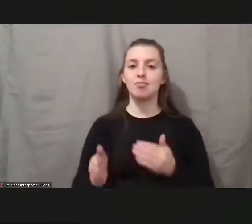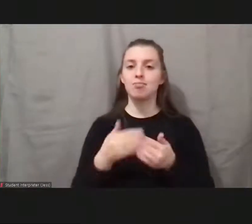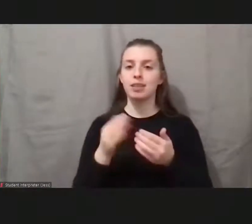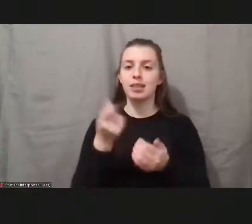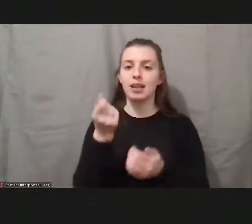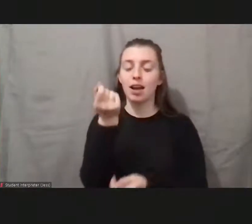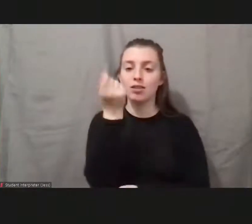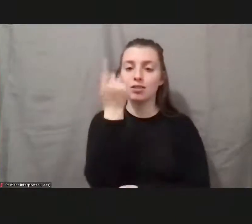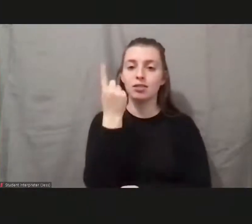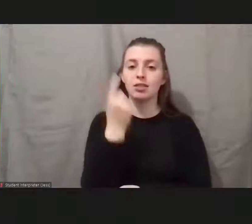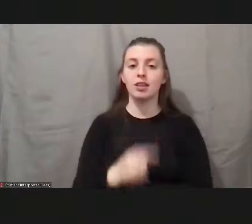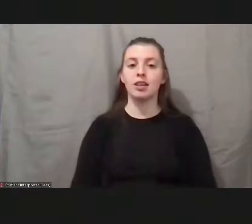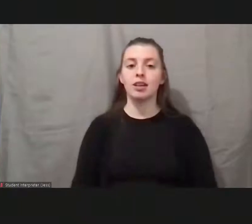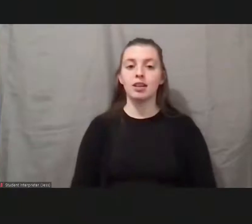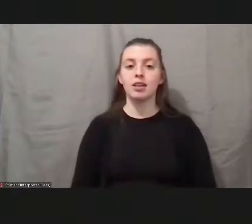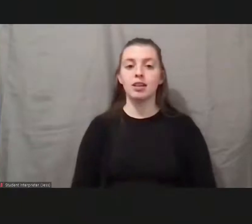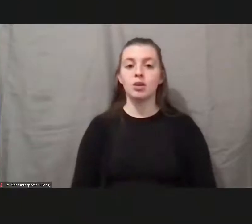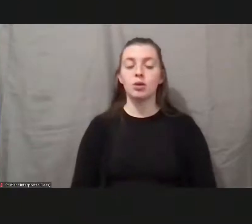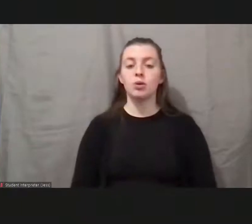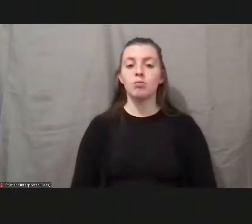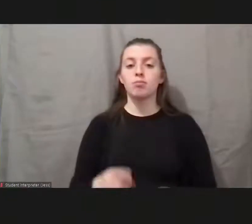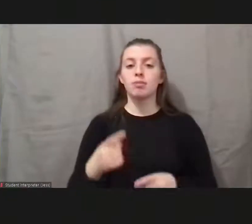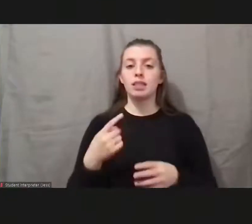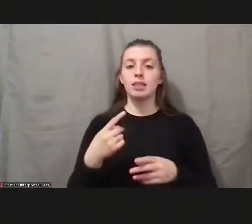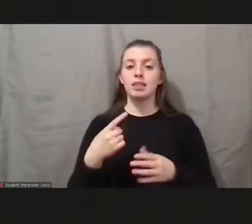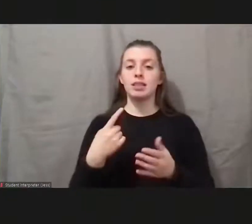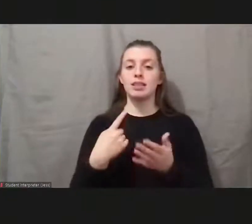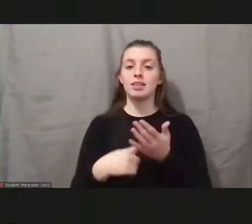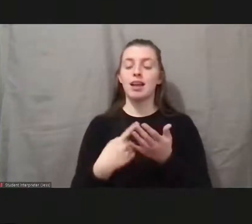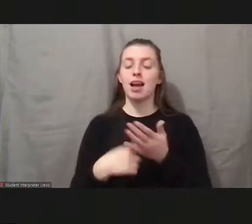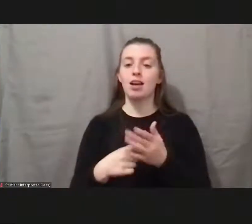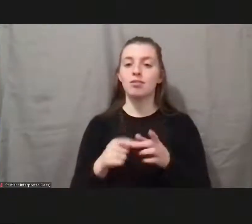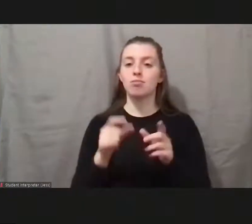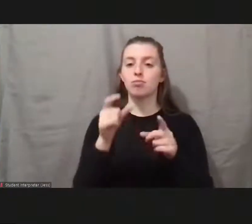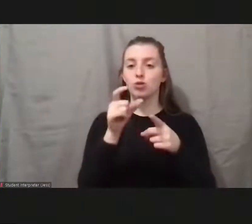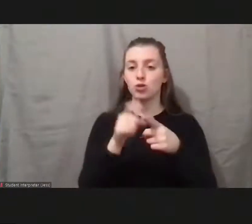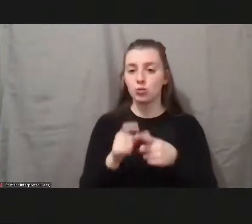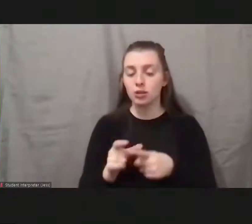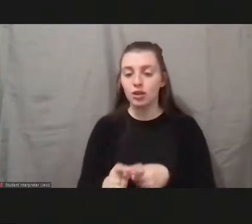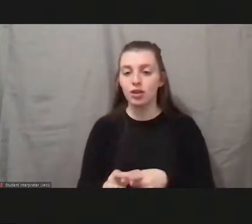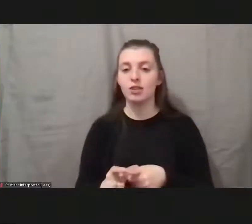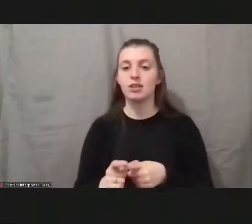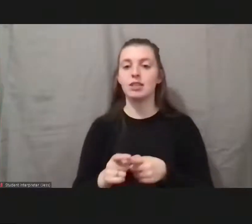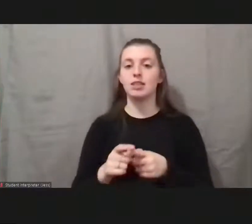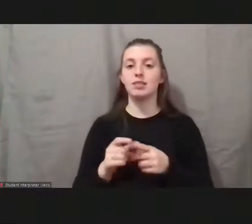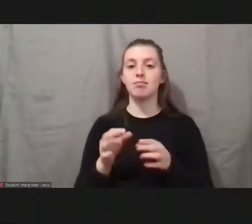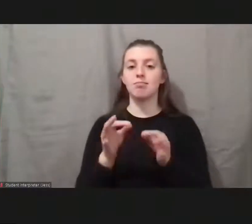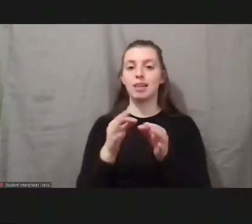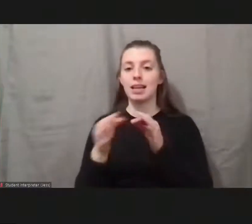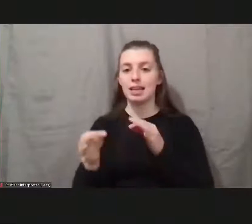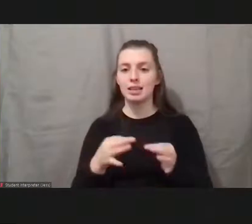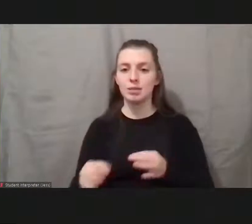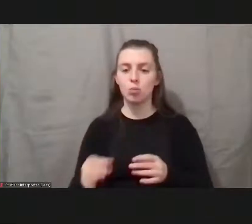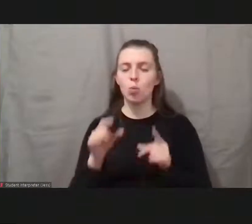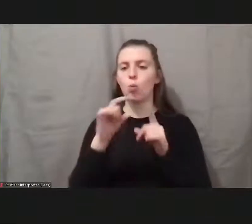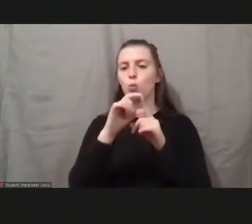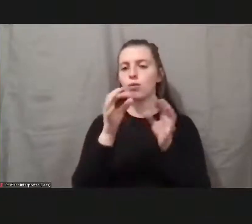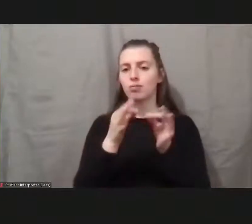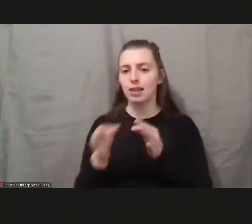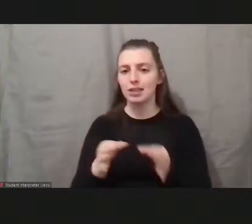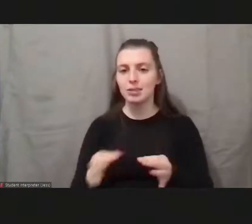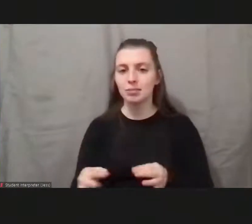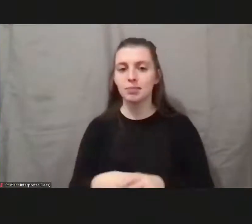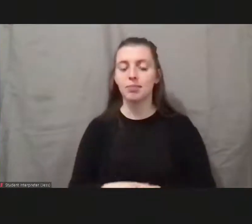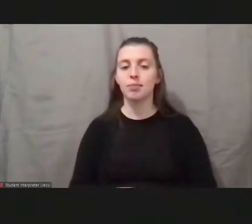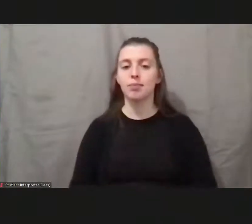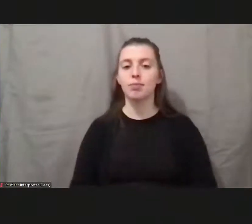We also talk about terminology, definitions, accommodation, and again, we provide some